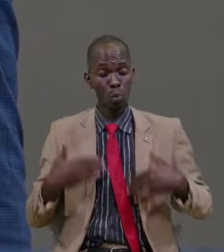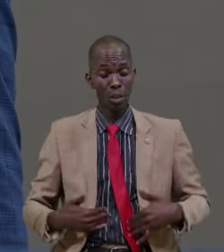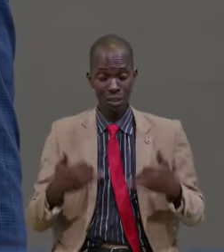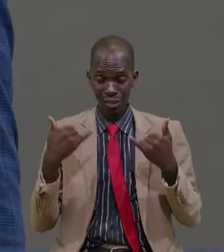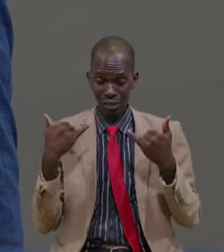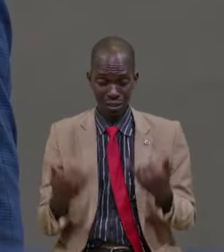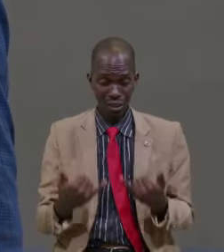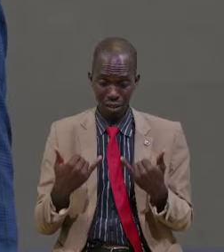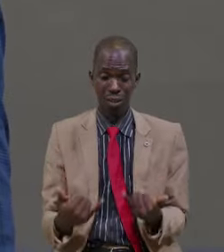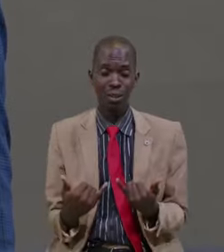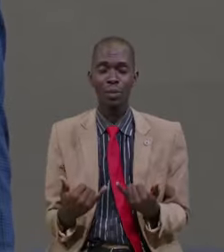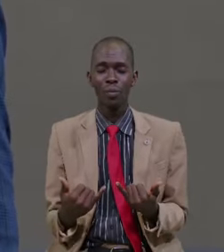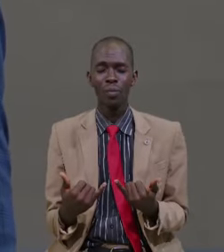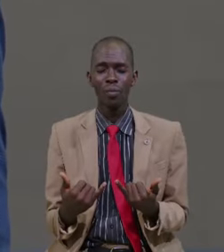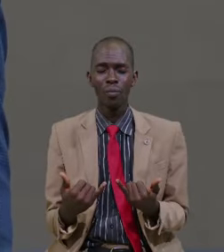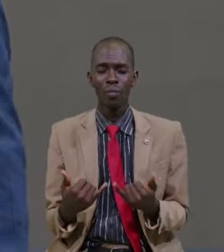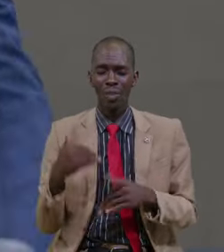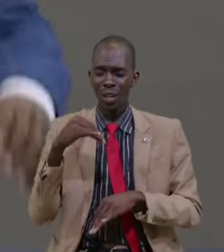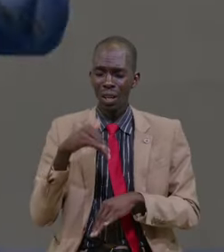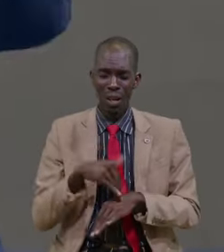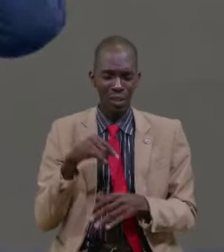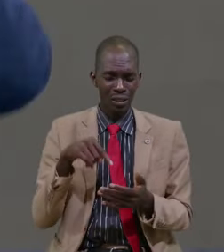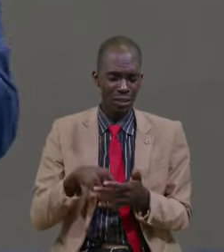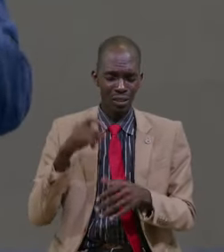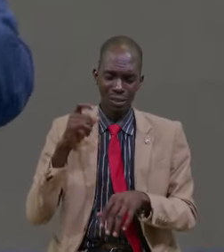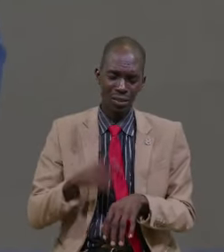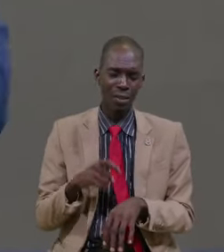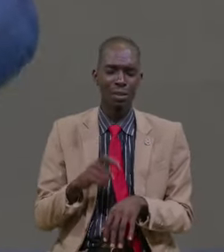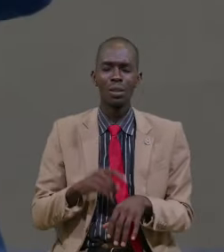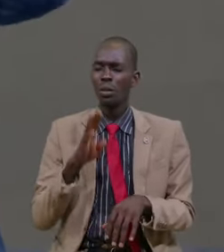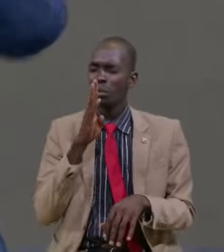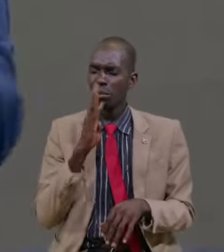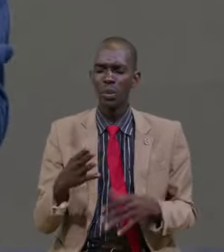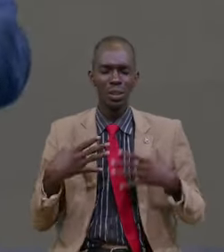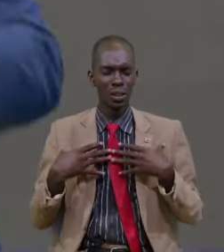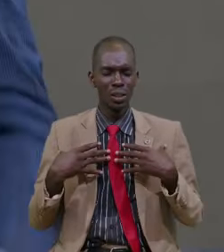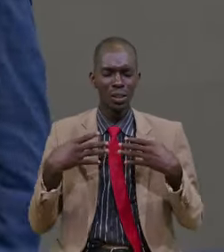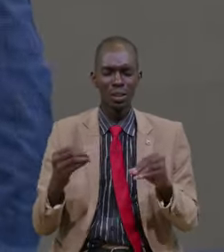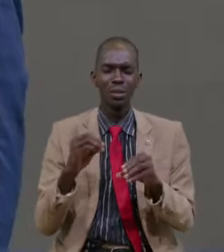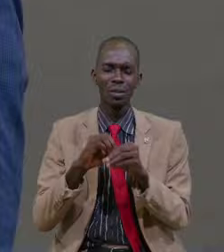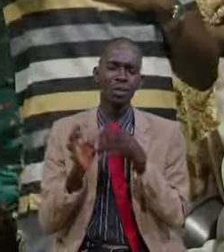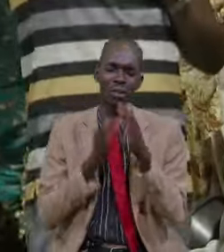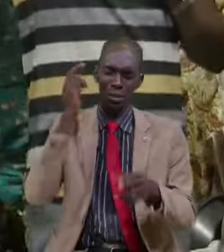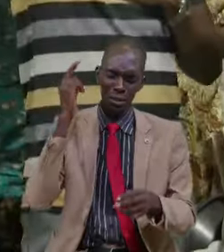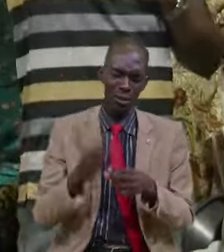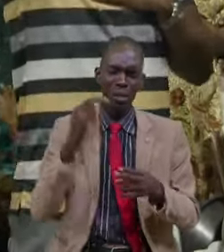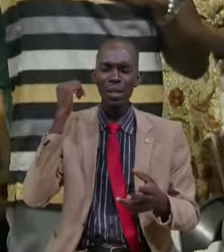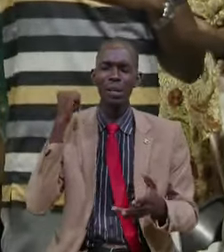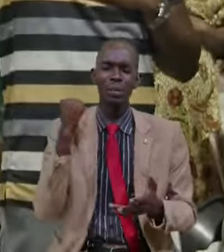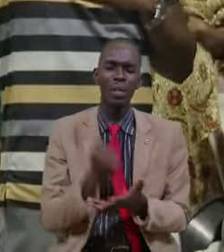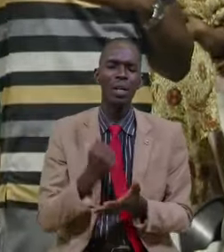right now, at this very time, be healed in Jesus'